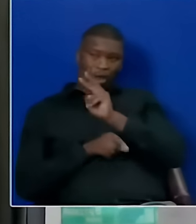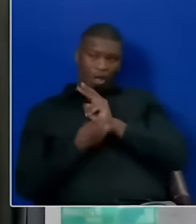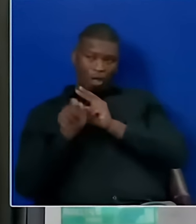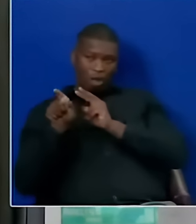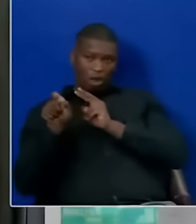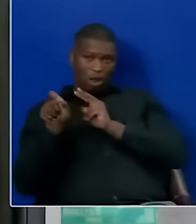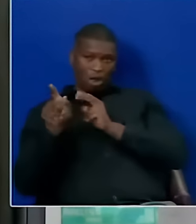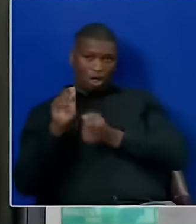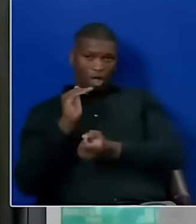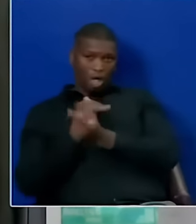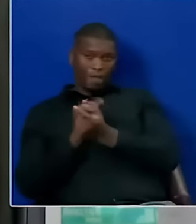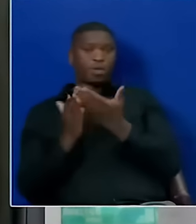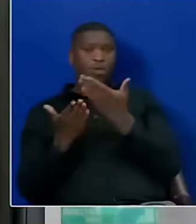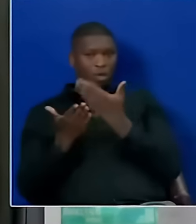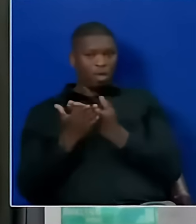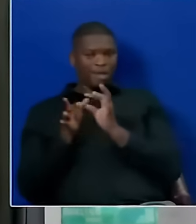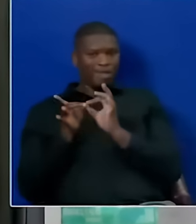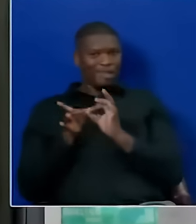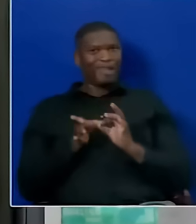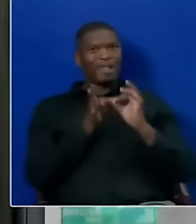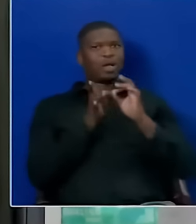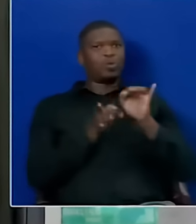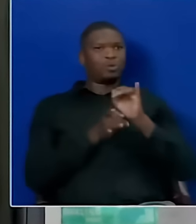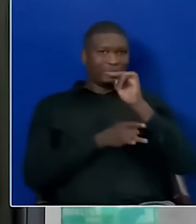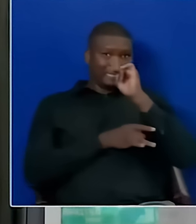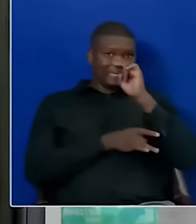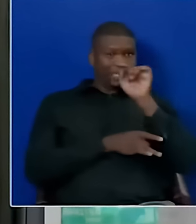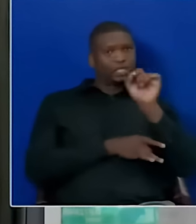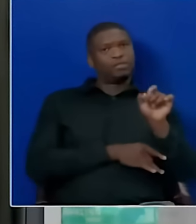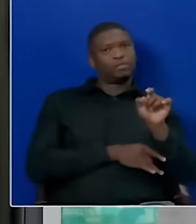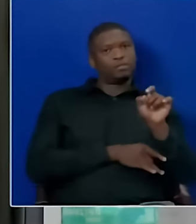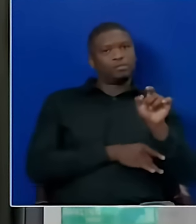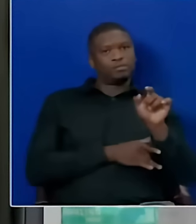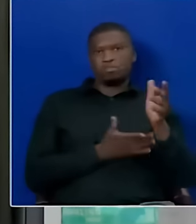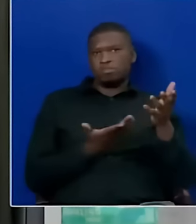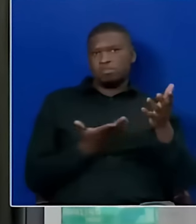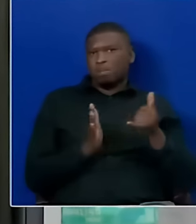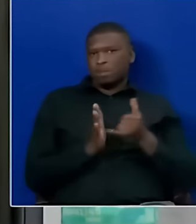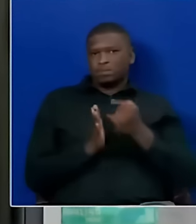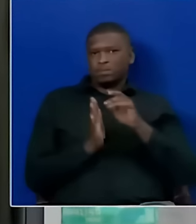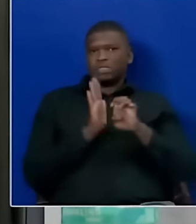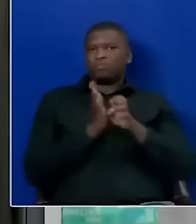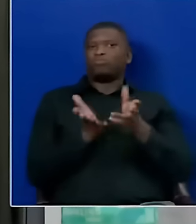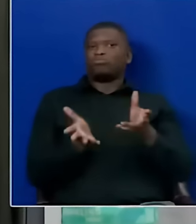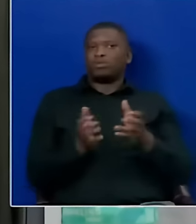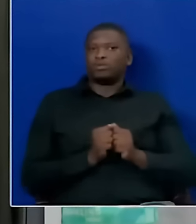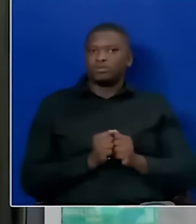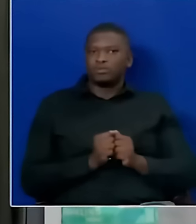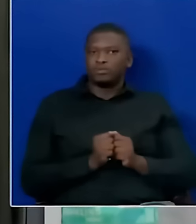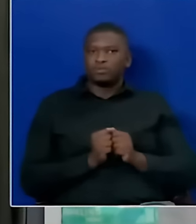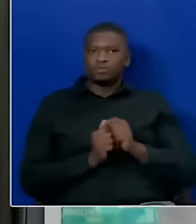to the Santen case. I'm just singling out that request in particular. The Santen case